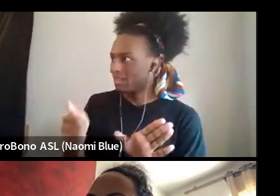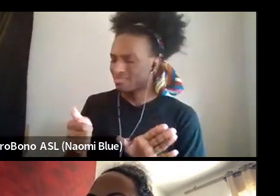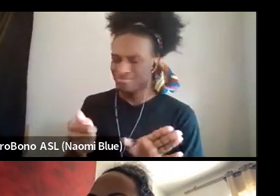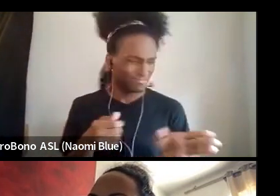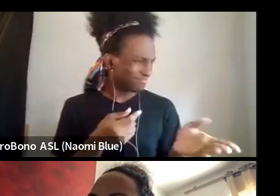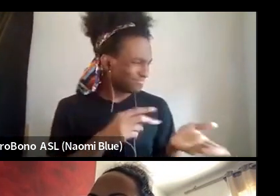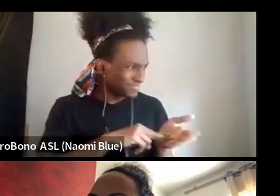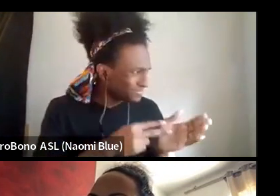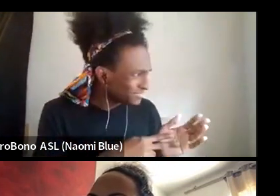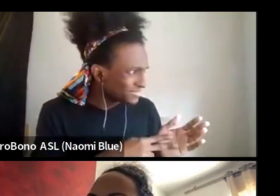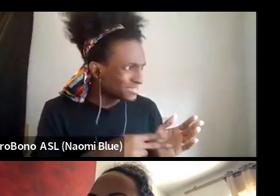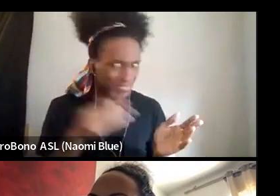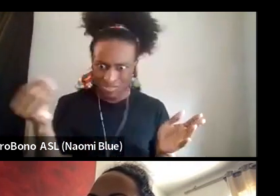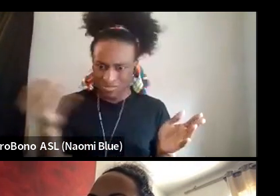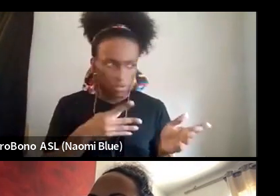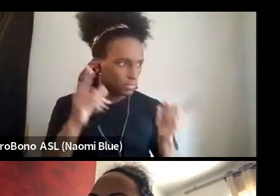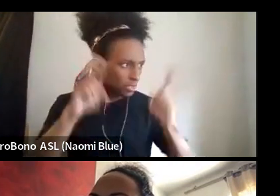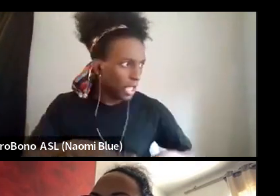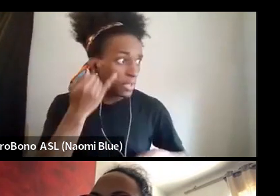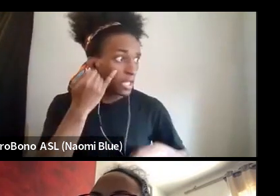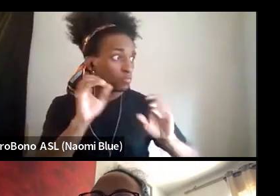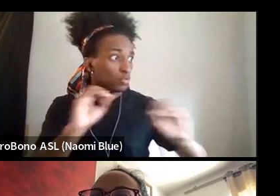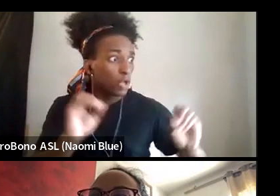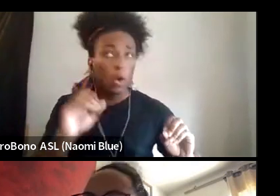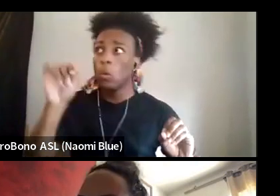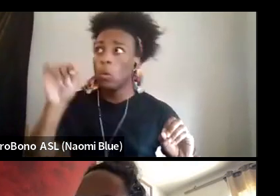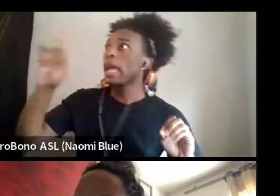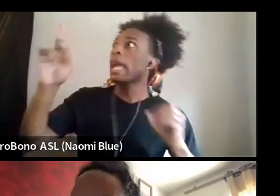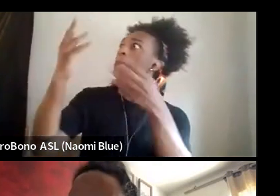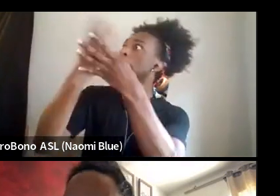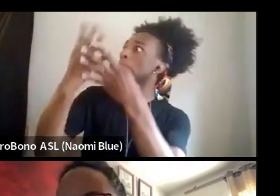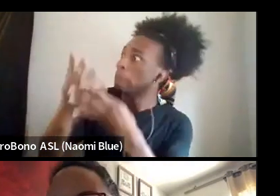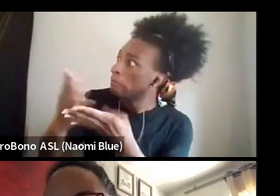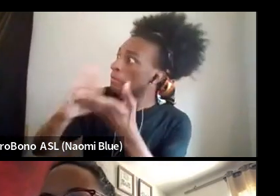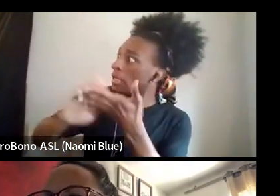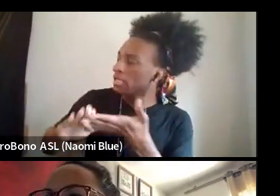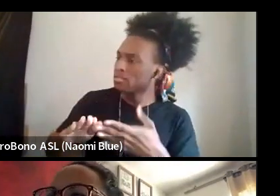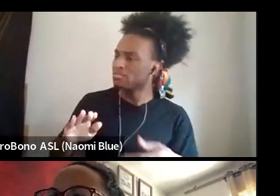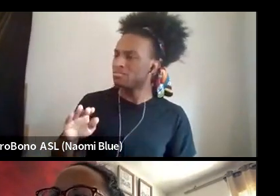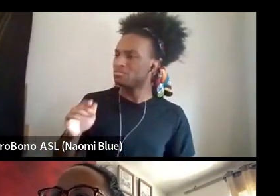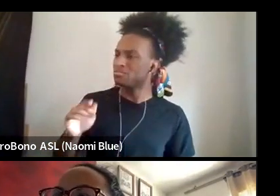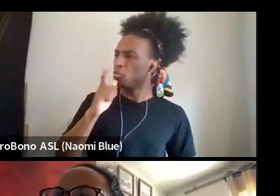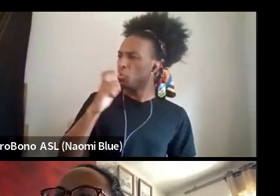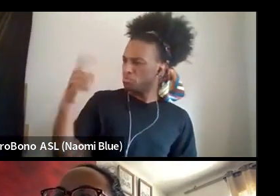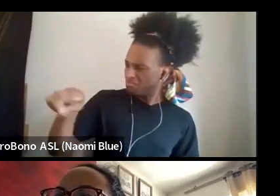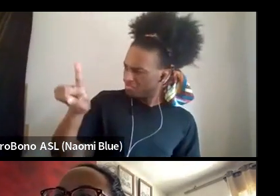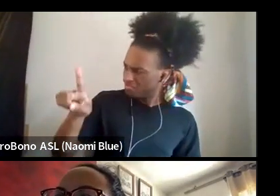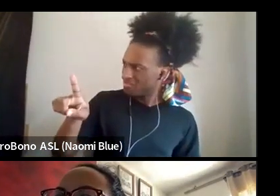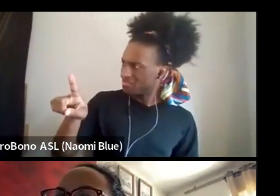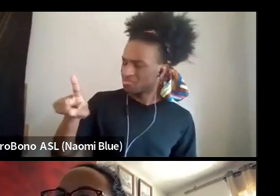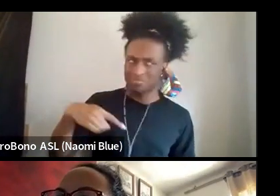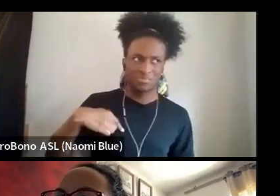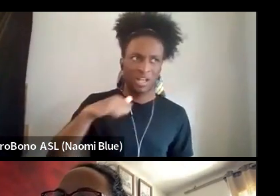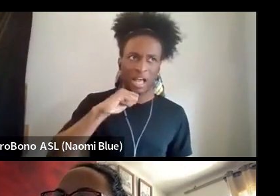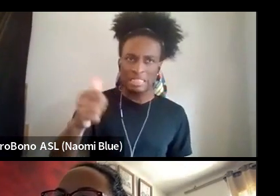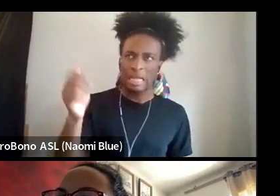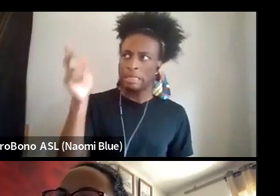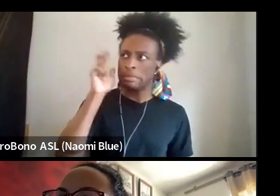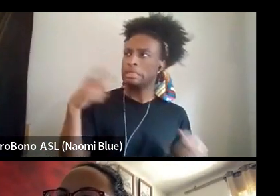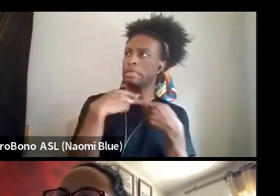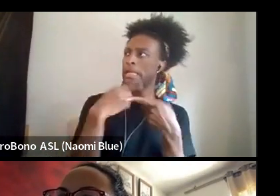come here if we didn't have an air purifier or an air conditioner. They? Who's they? I didn't hear any such